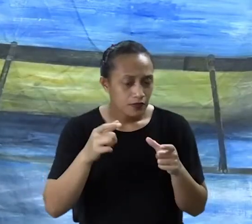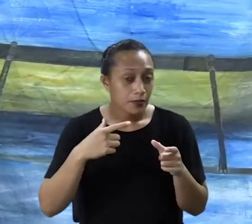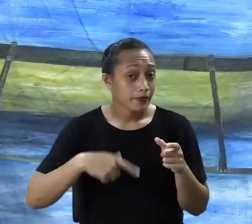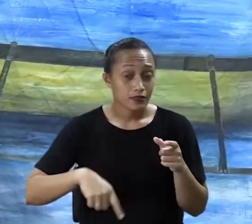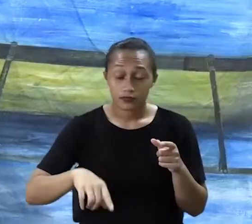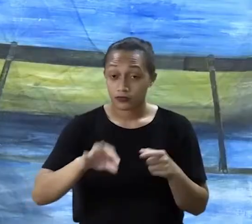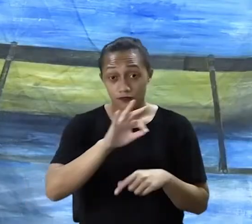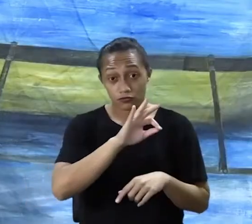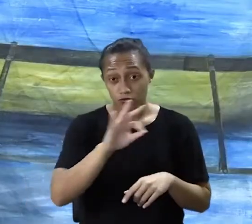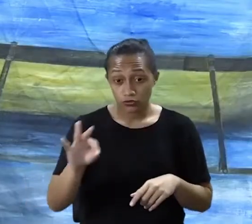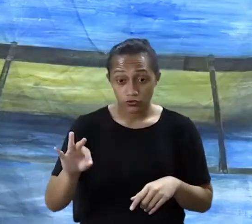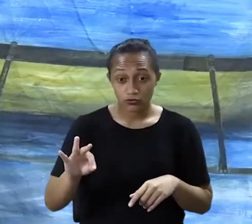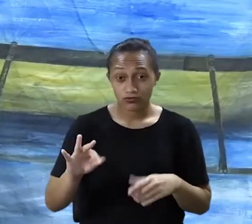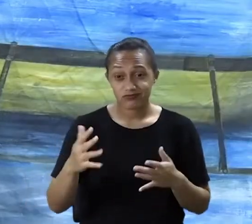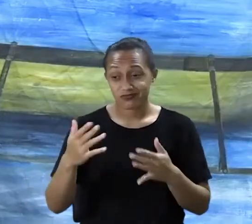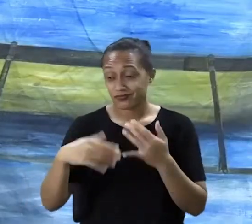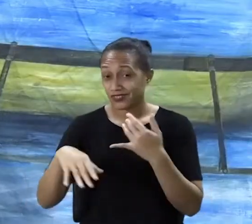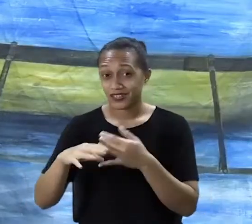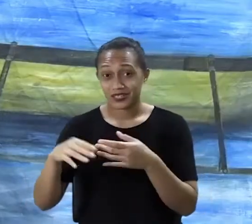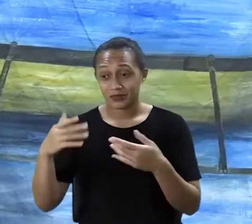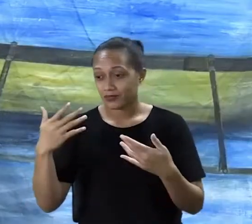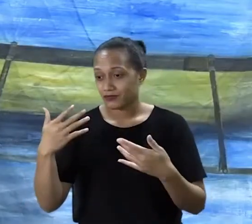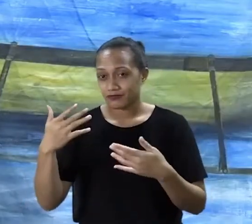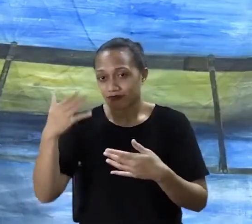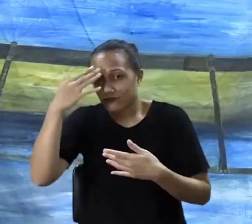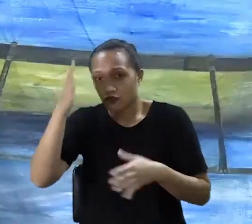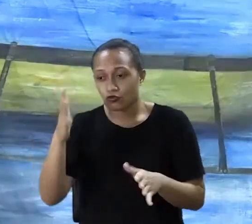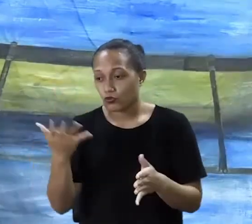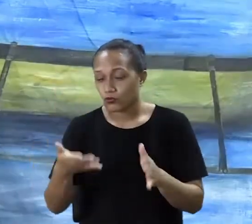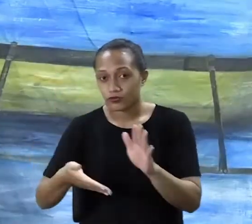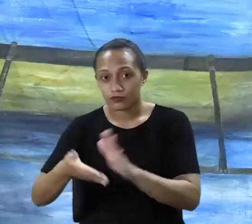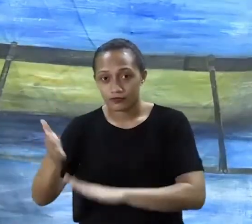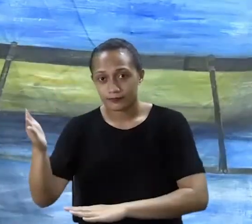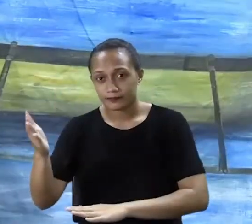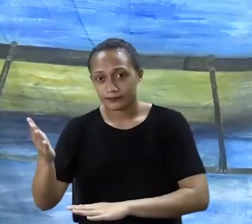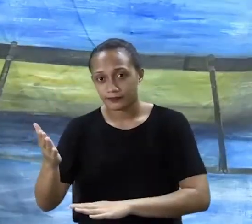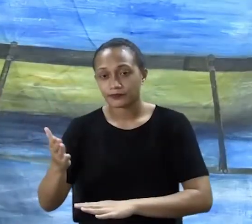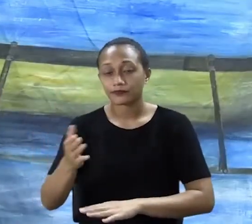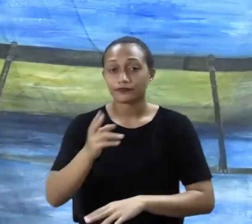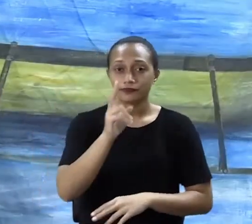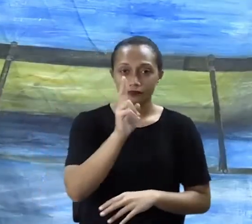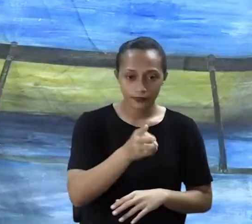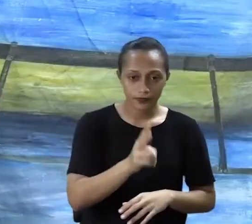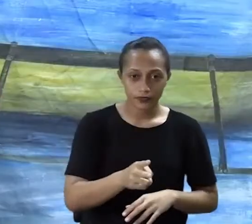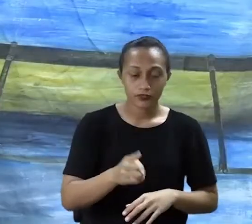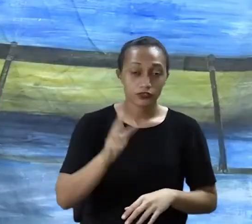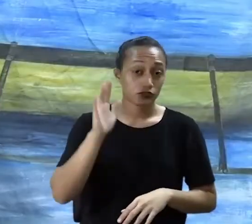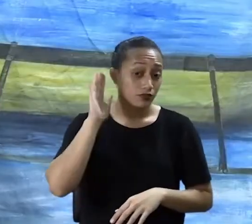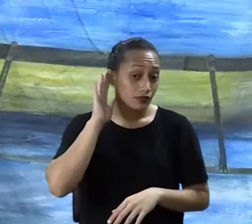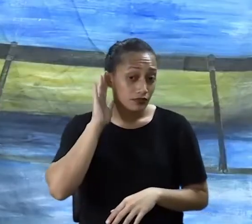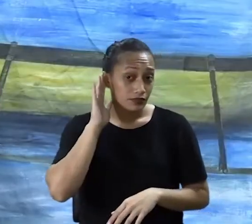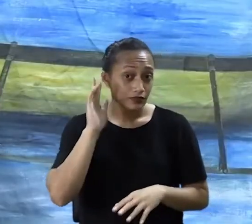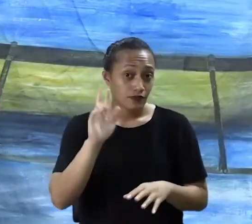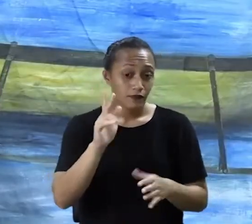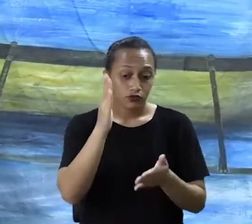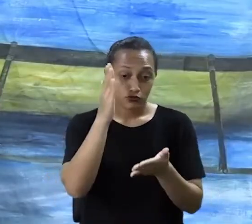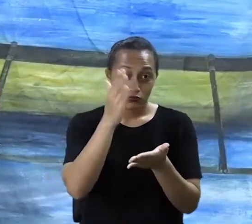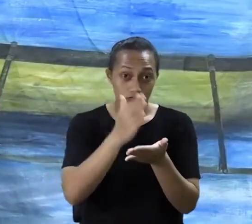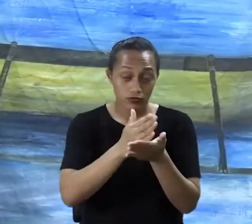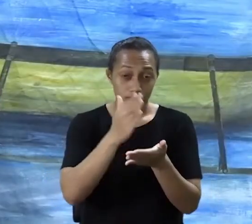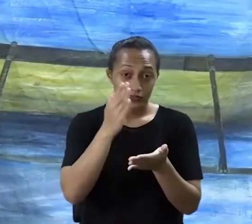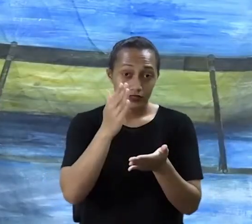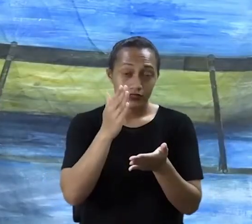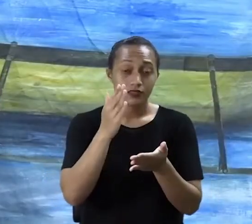if you don't, you might end up being lost. So again, listening for the correct